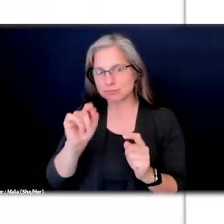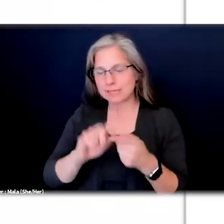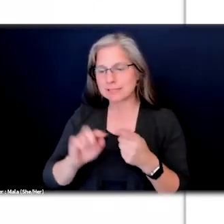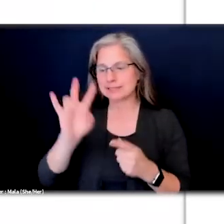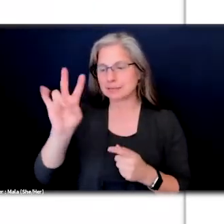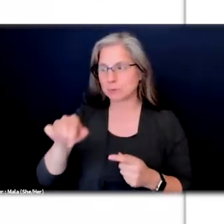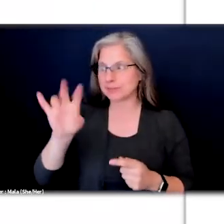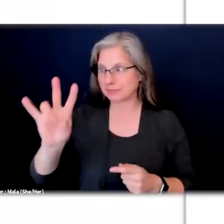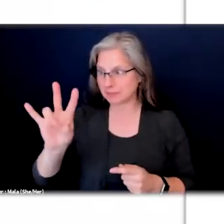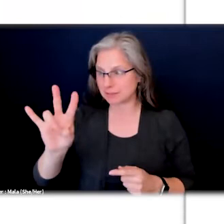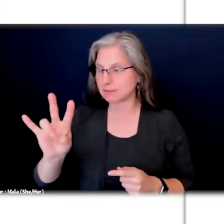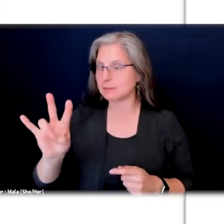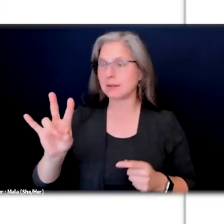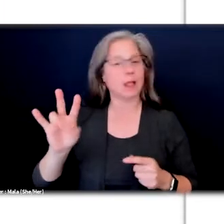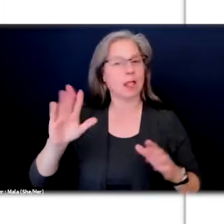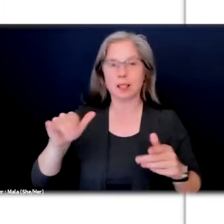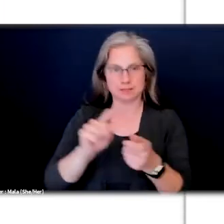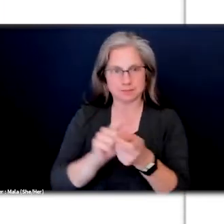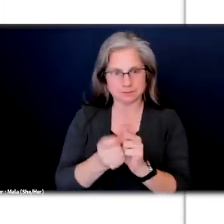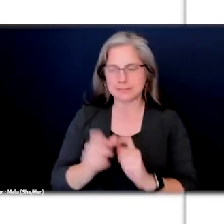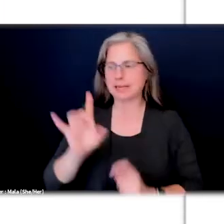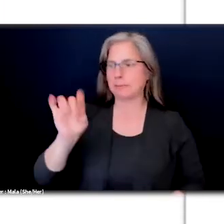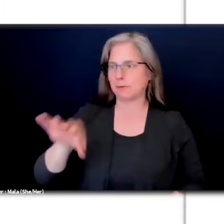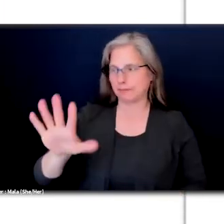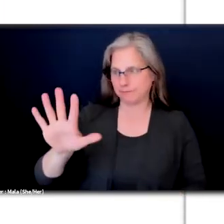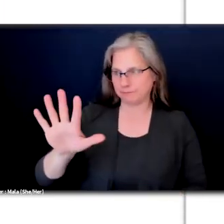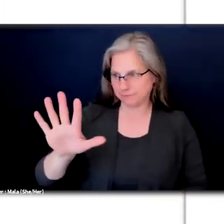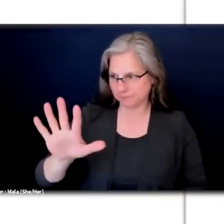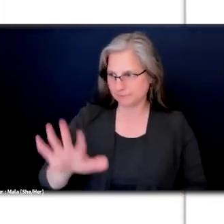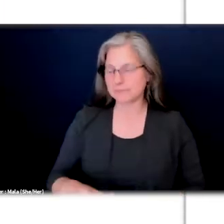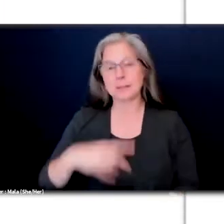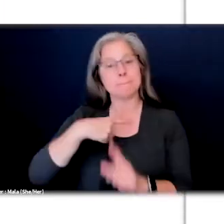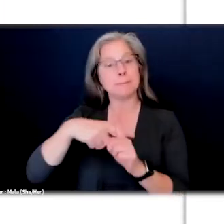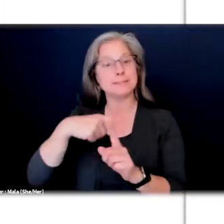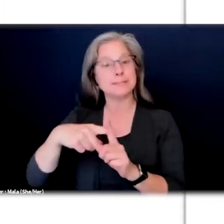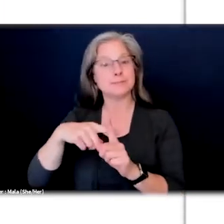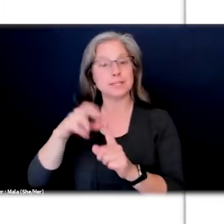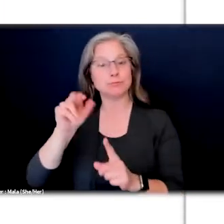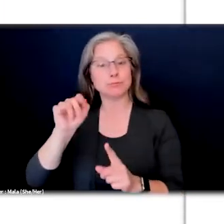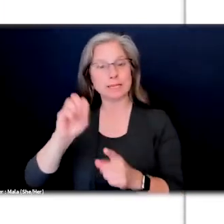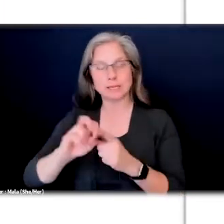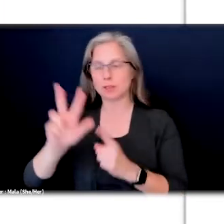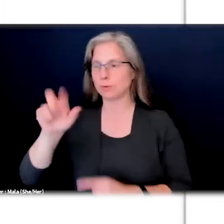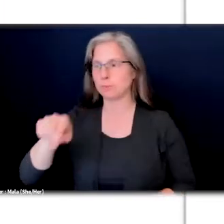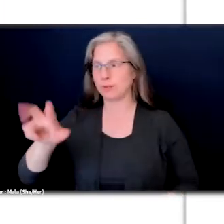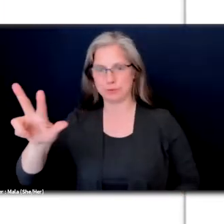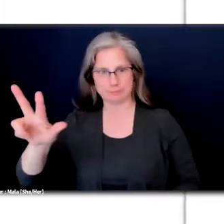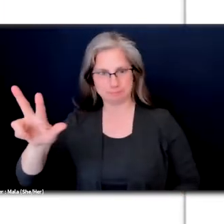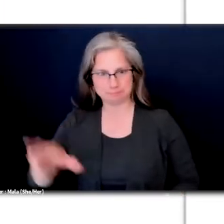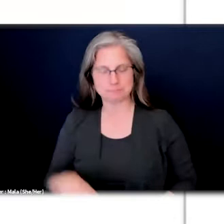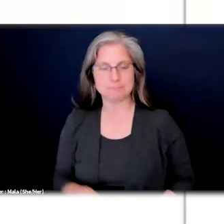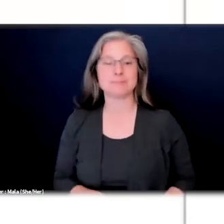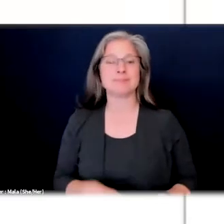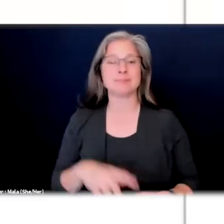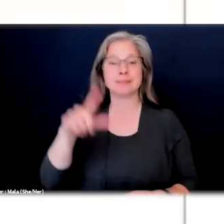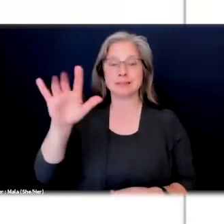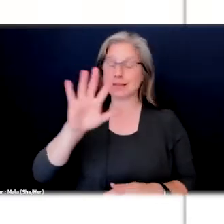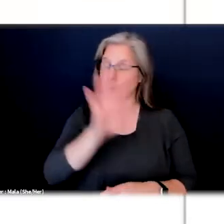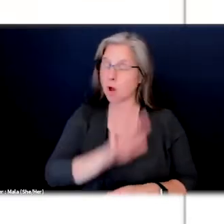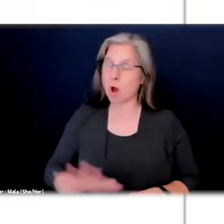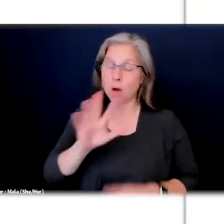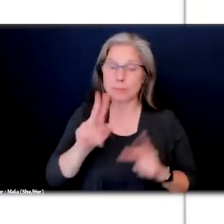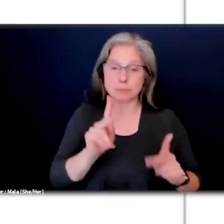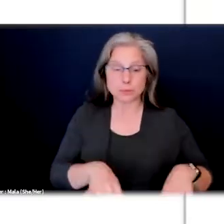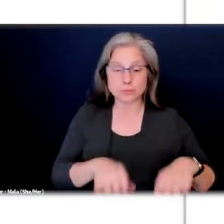7.7, unadjusted is 8.5. Our positivity rate is 3.3. That's of all people who take